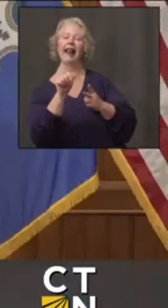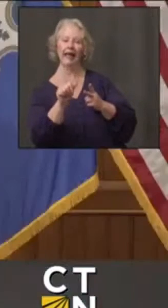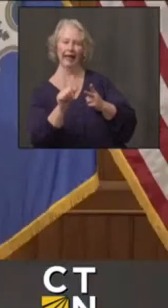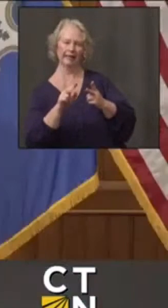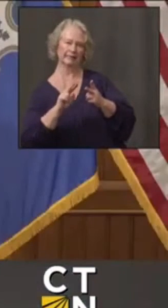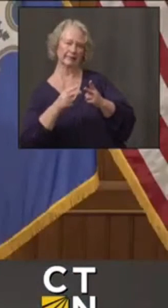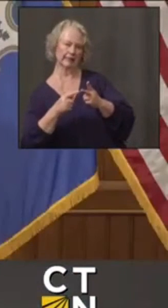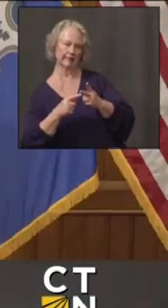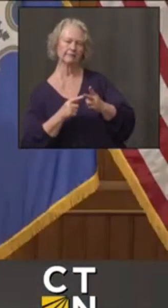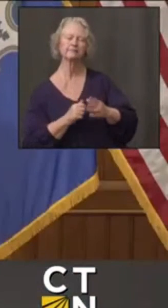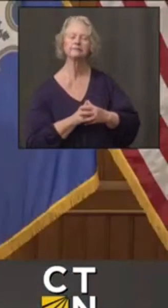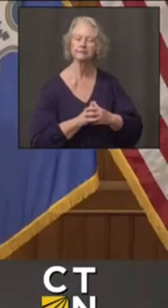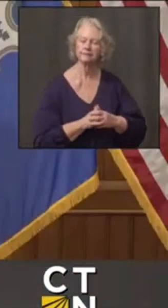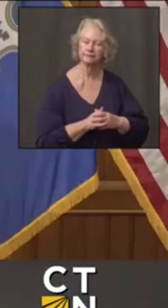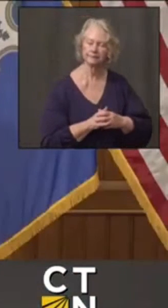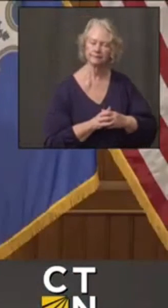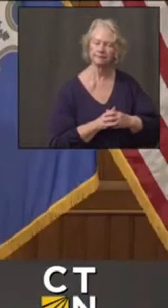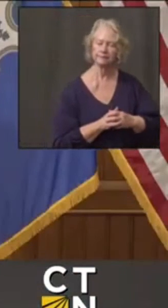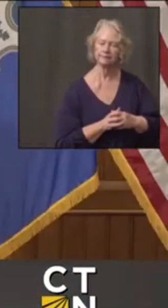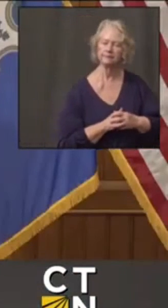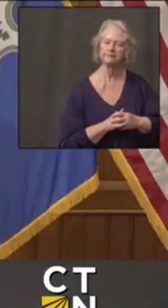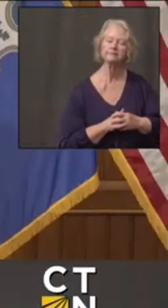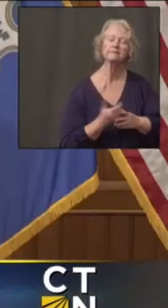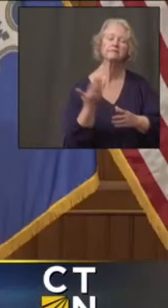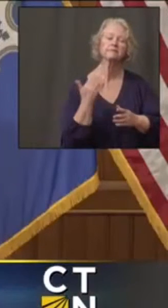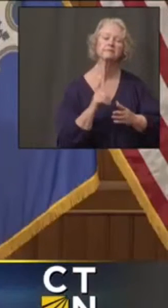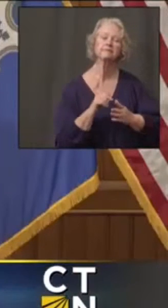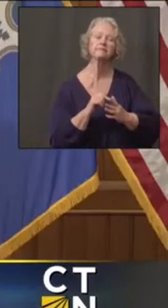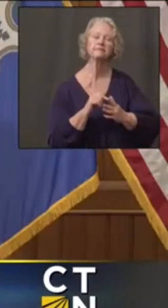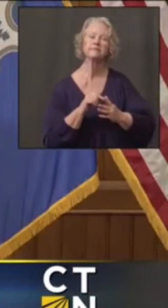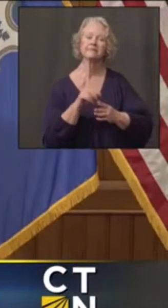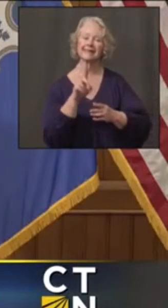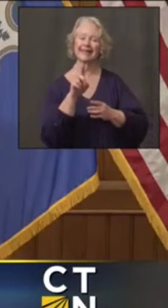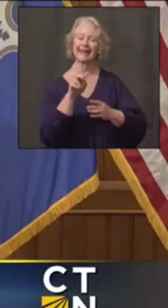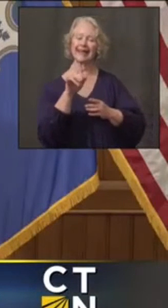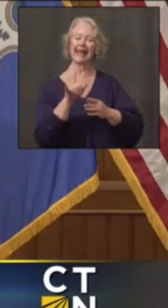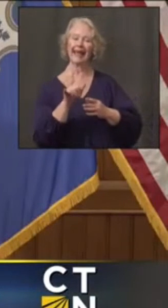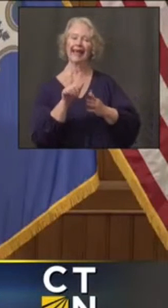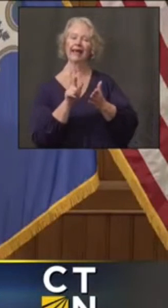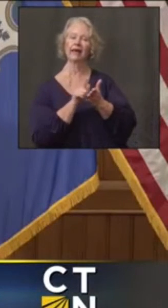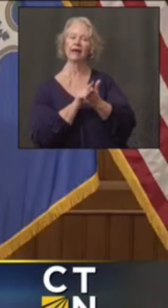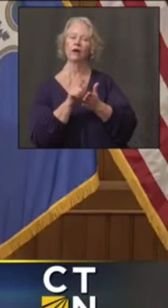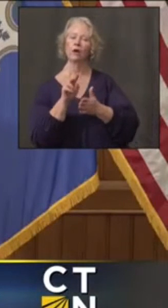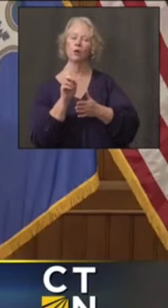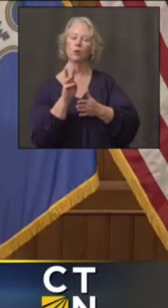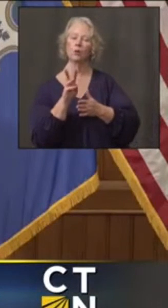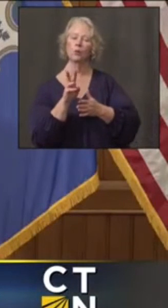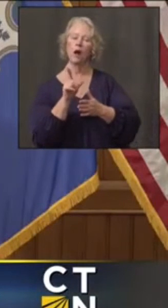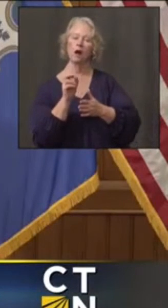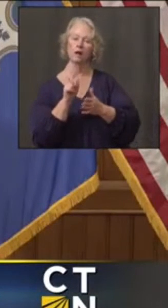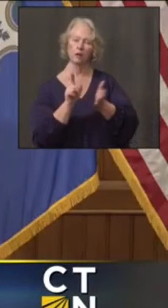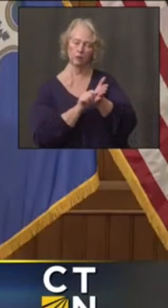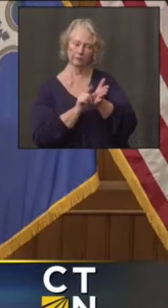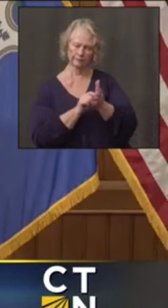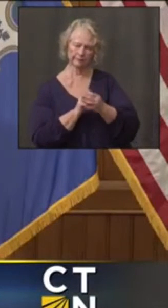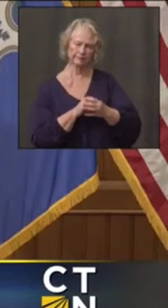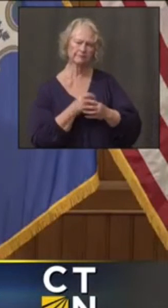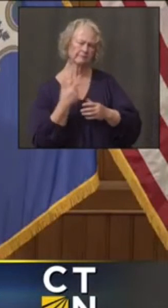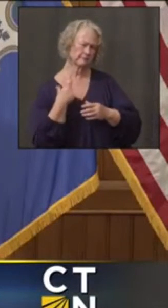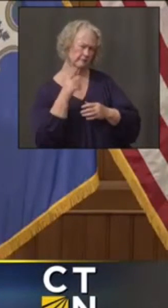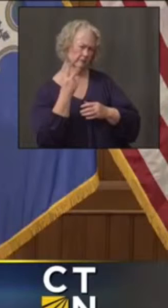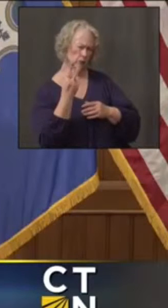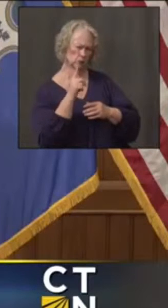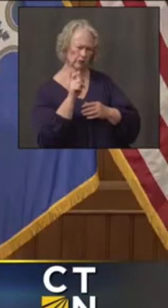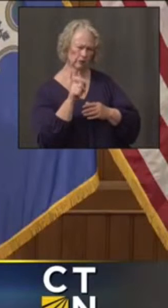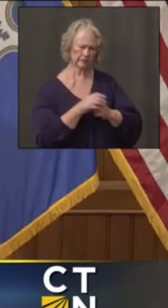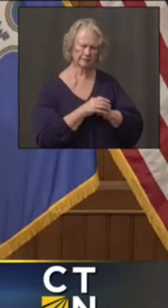Thank you. All right, up next is the Day of New London. Hi, yes, I have two questions. One kind